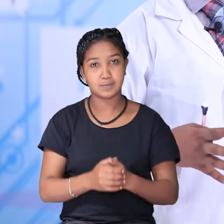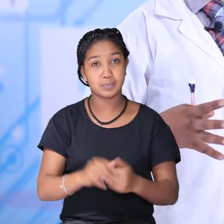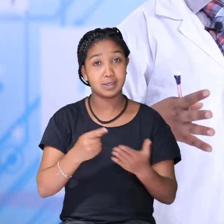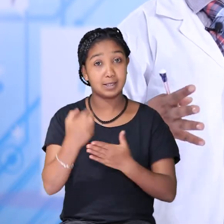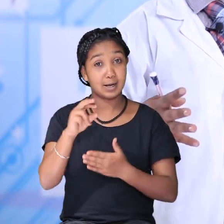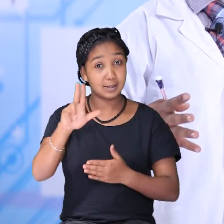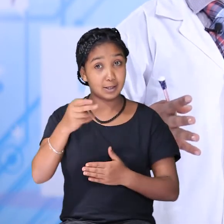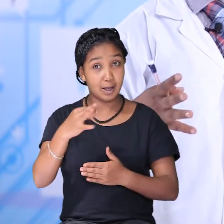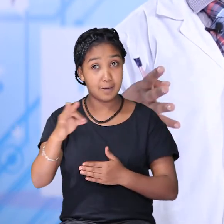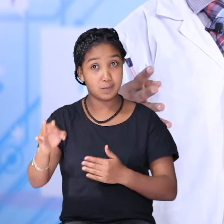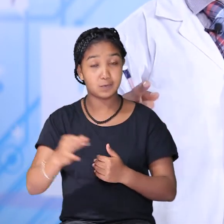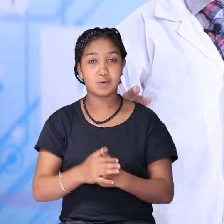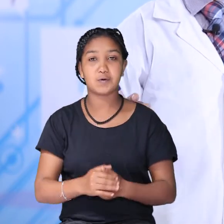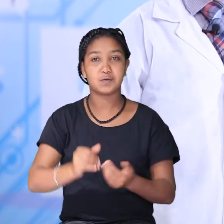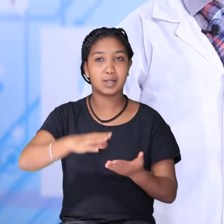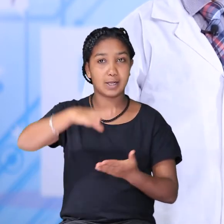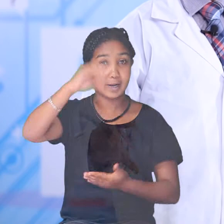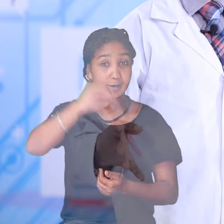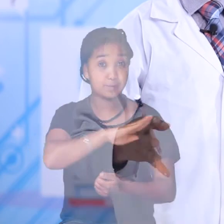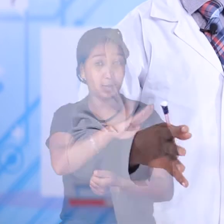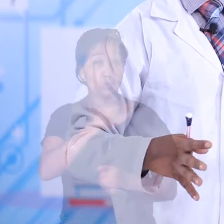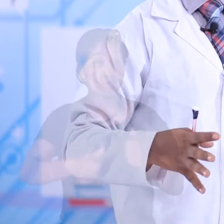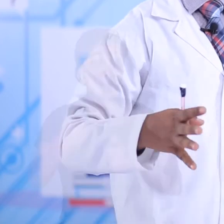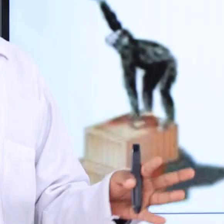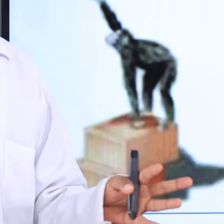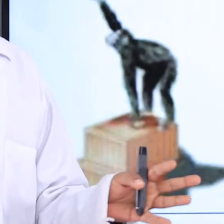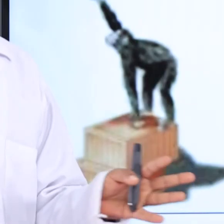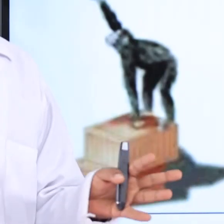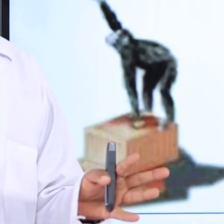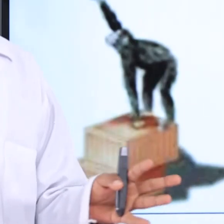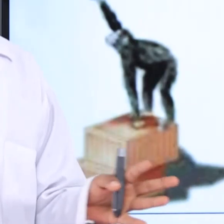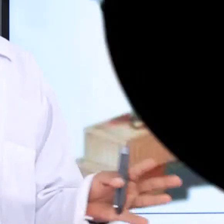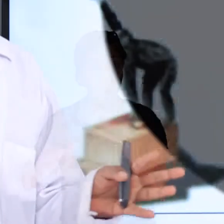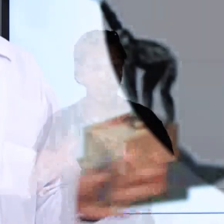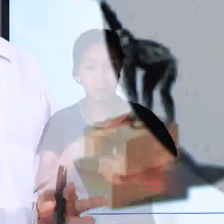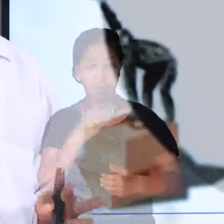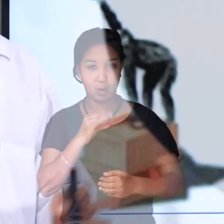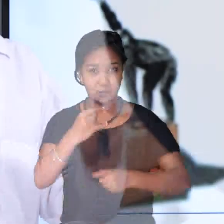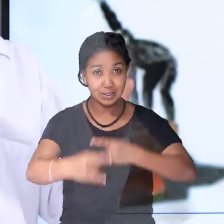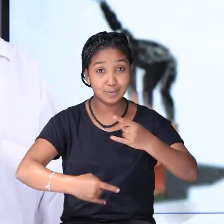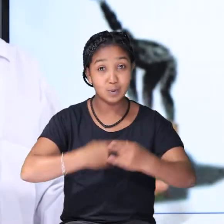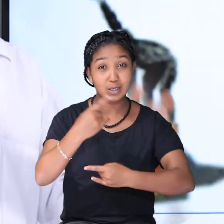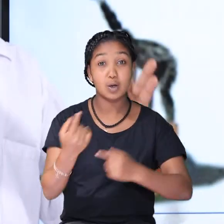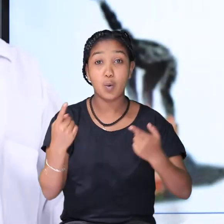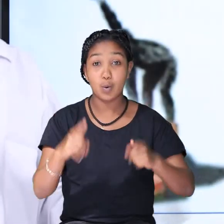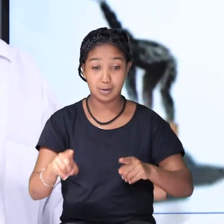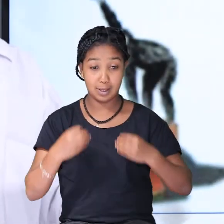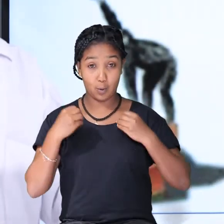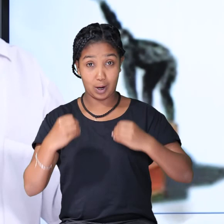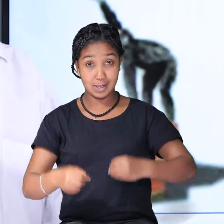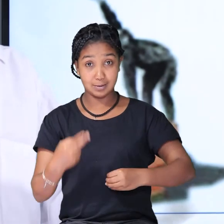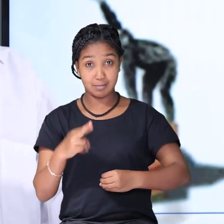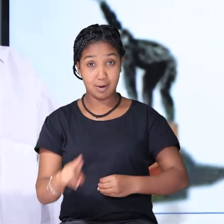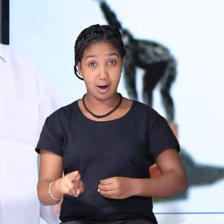These are the 3 types of learner behaviors which are not common to all members of the species. When the organisms